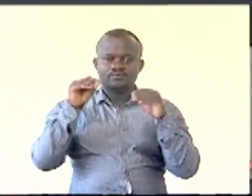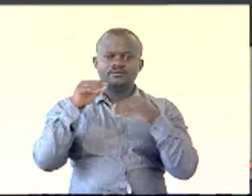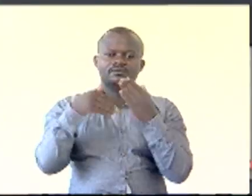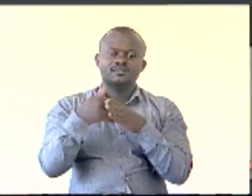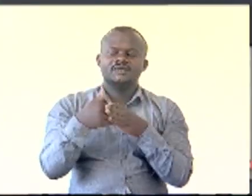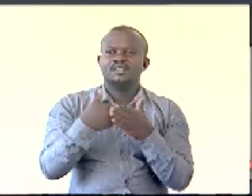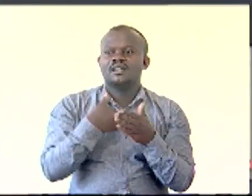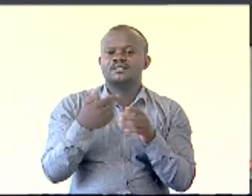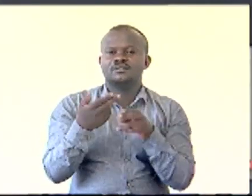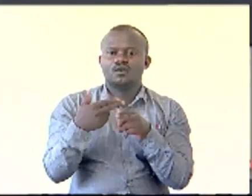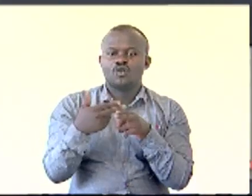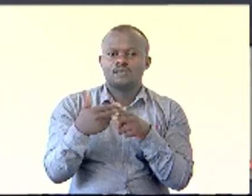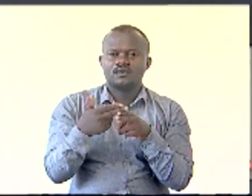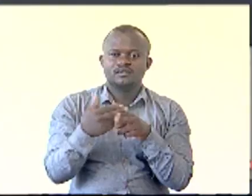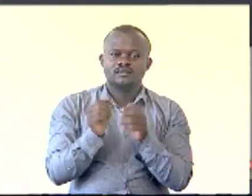3